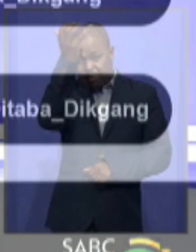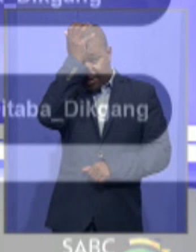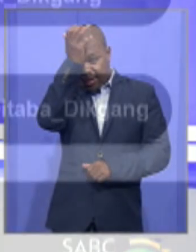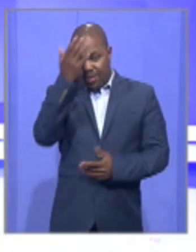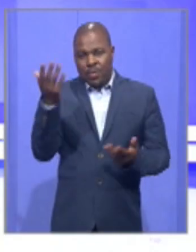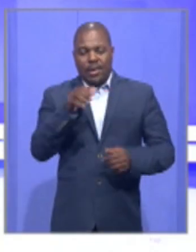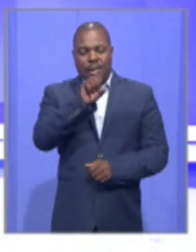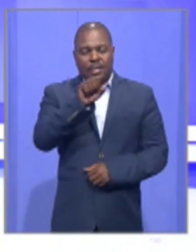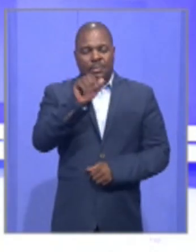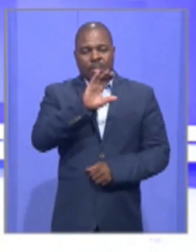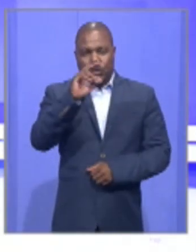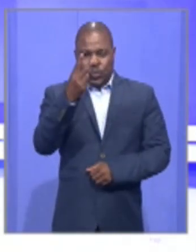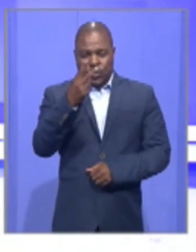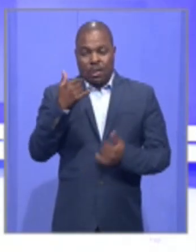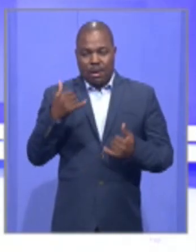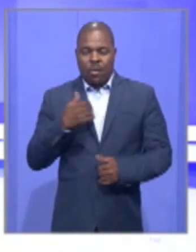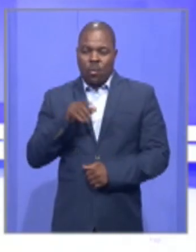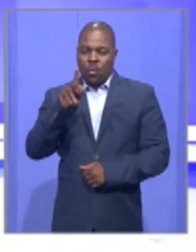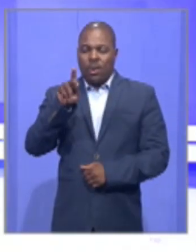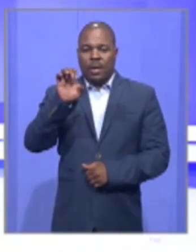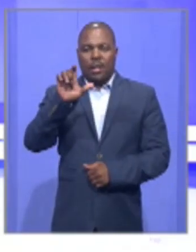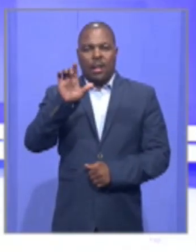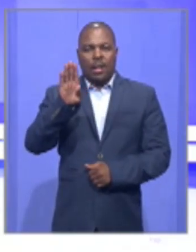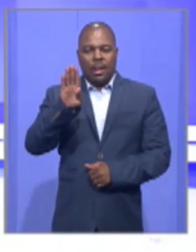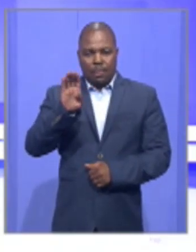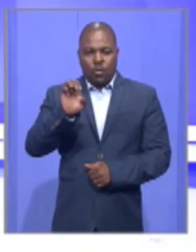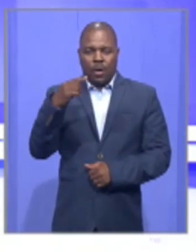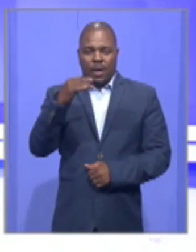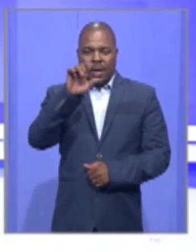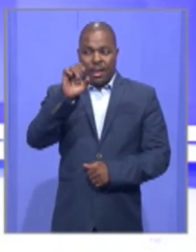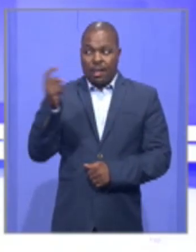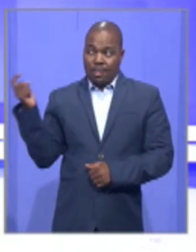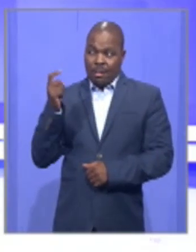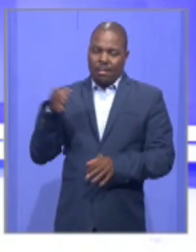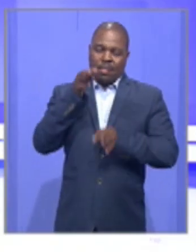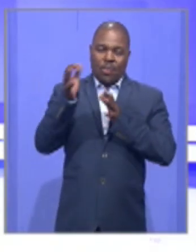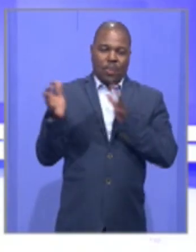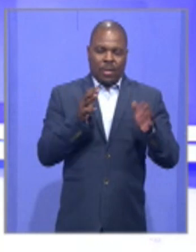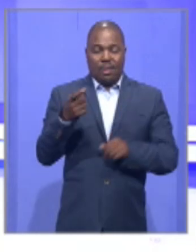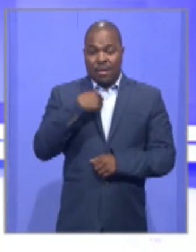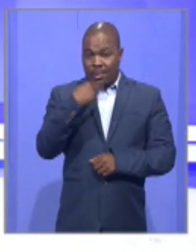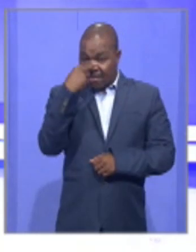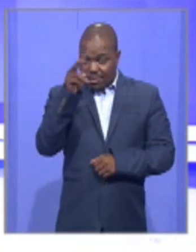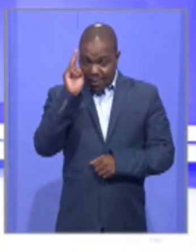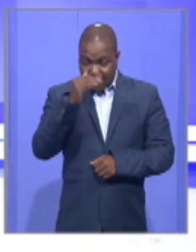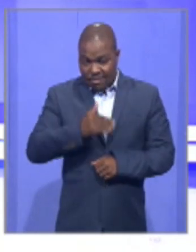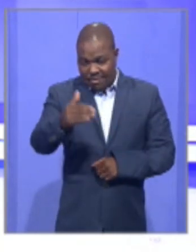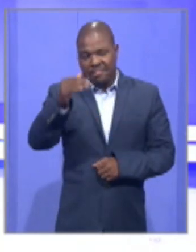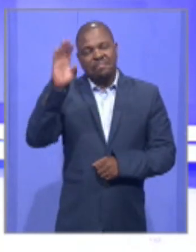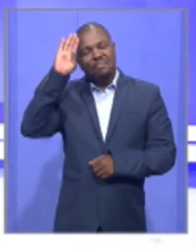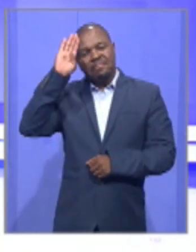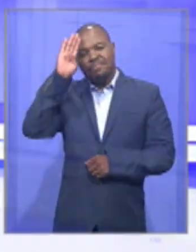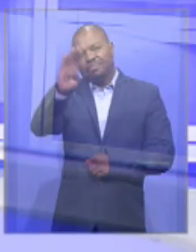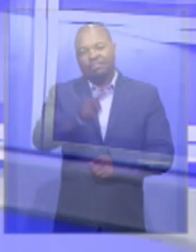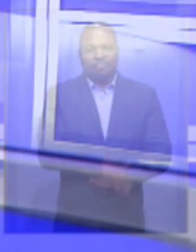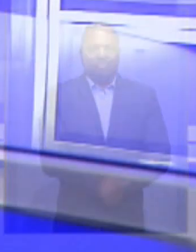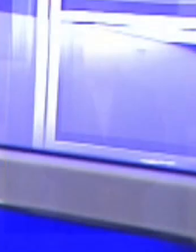SABC 2. Ga jana ke go tlogela le ke lebogile kgatle ka tsa maemo a bosa go fitlha re kopana gape mo nakong e tlang. Sala sentle.